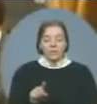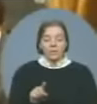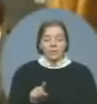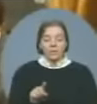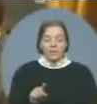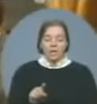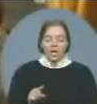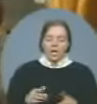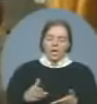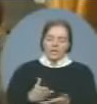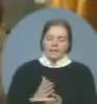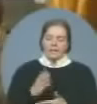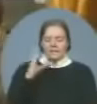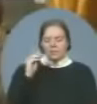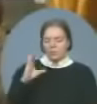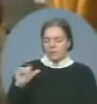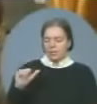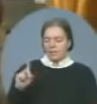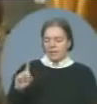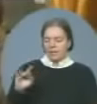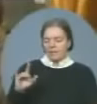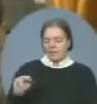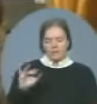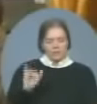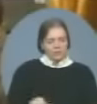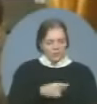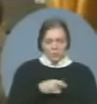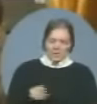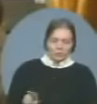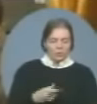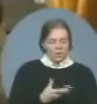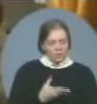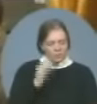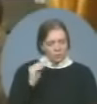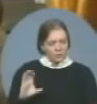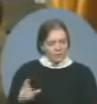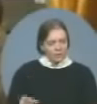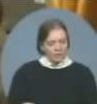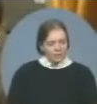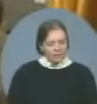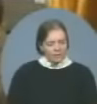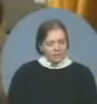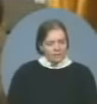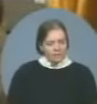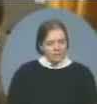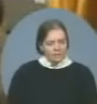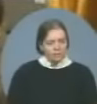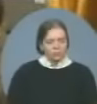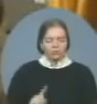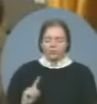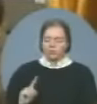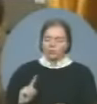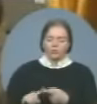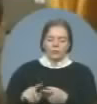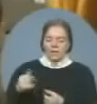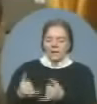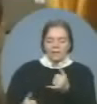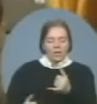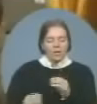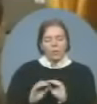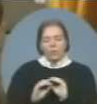stated when he was alive, on the very day that we're talking about, that no such offer was made. The insult to the integrity of our